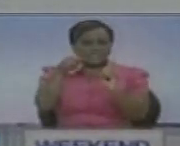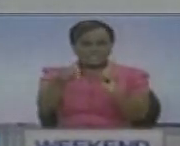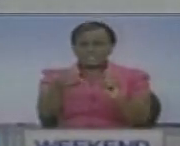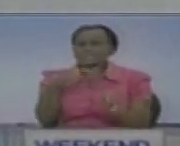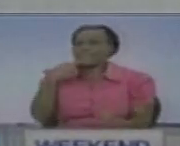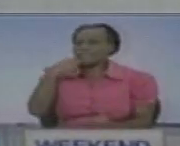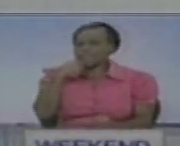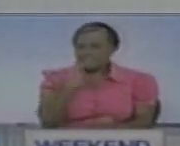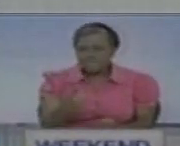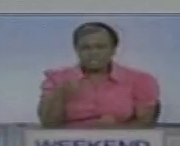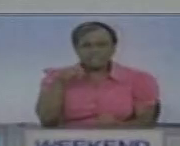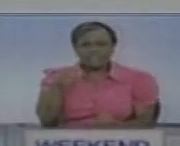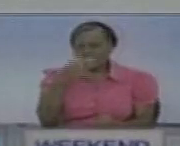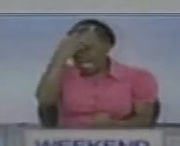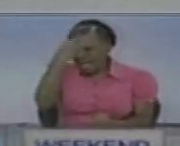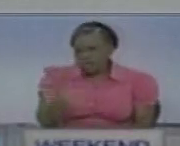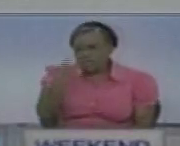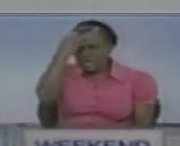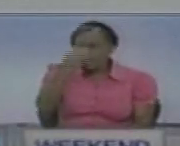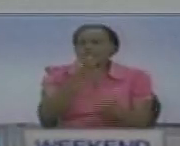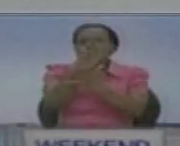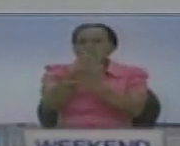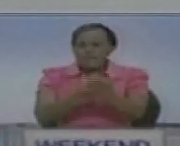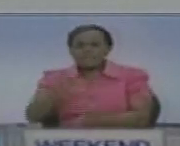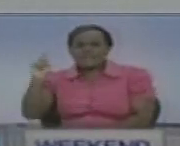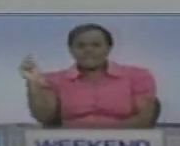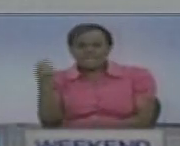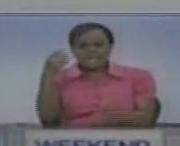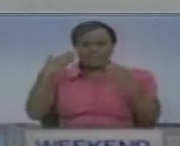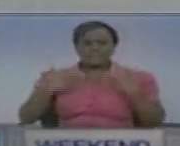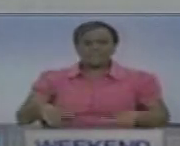rebels triggered very angry reactions from a section of Kenyans.